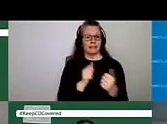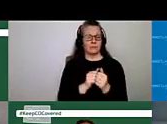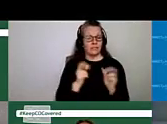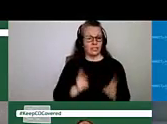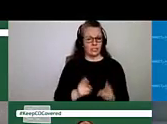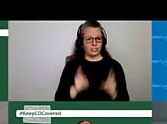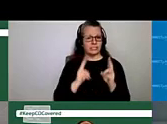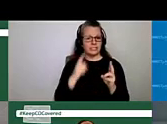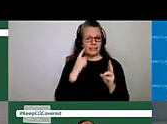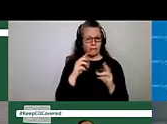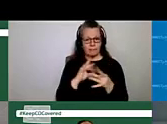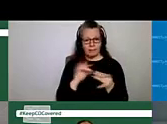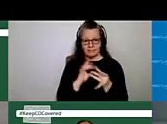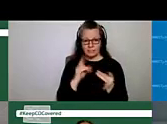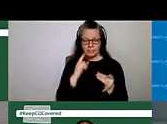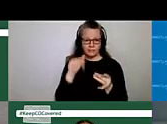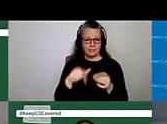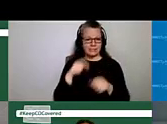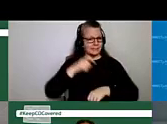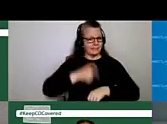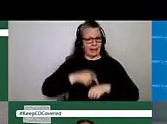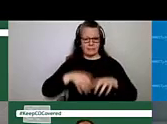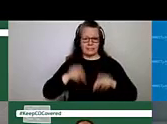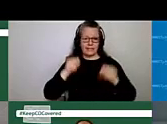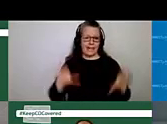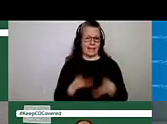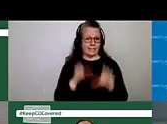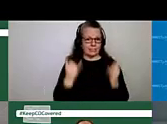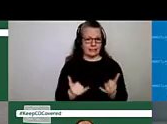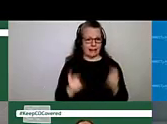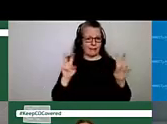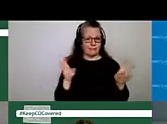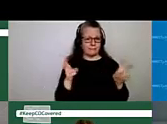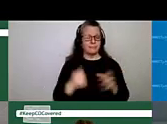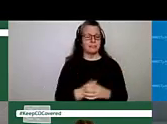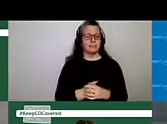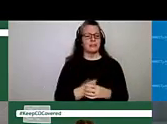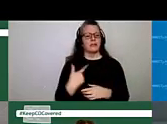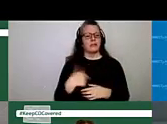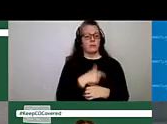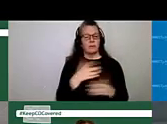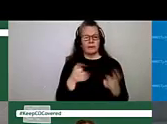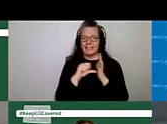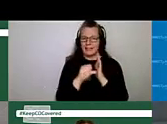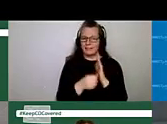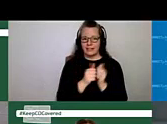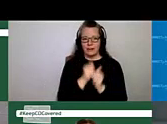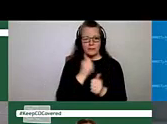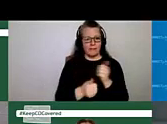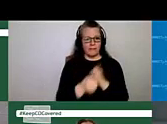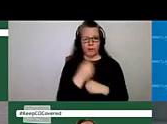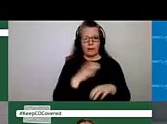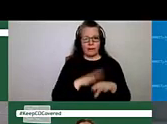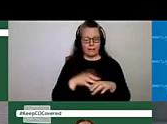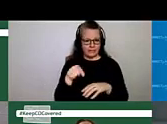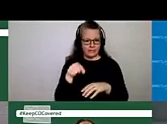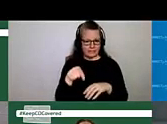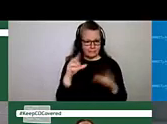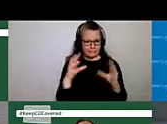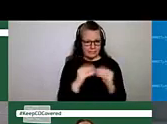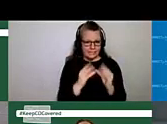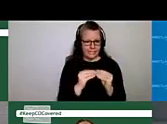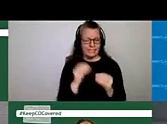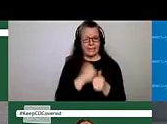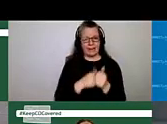urgency and messaging of it's time to take action now. So what we want to emphasize with everyone on this call and with all of our